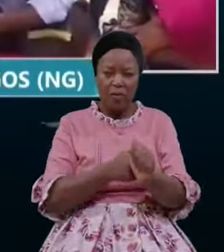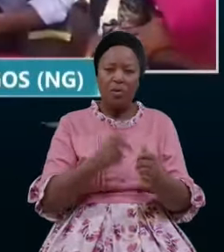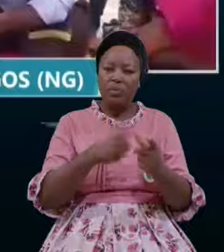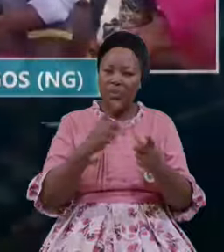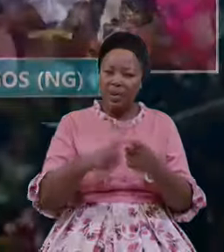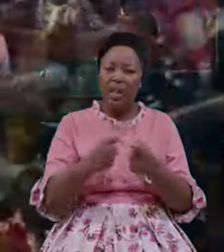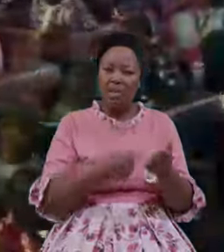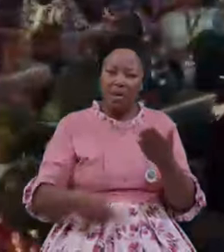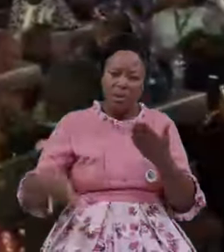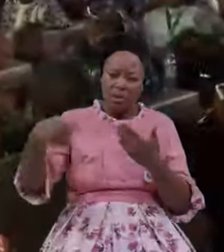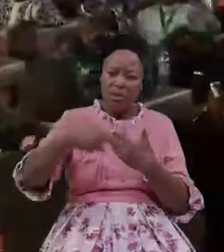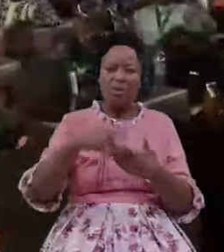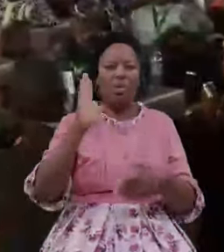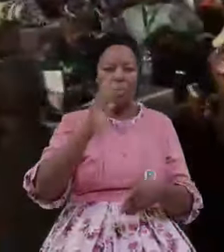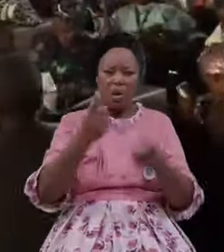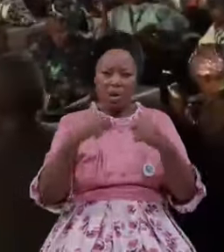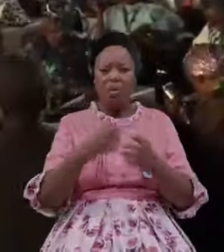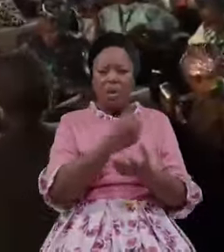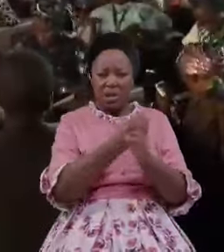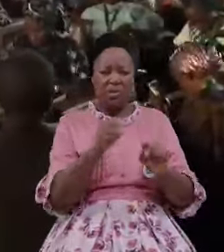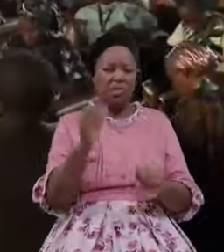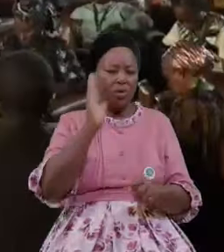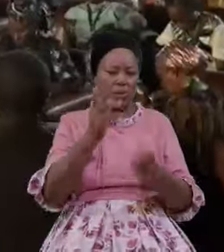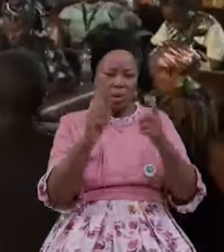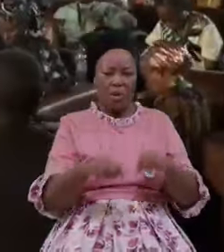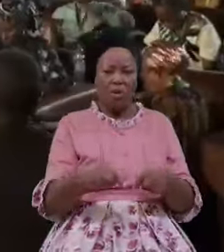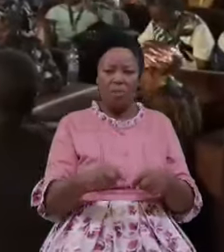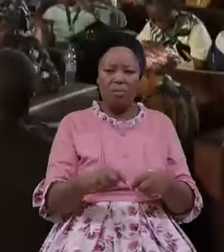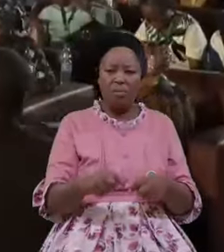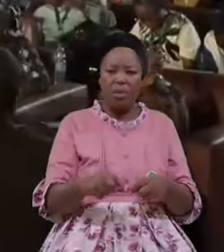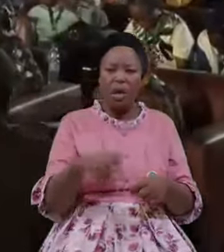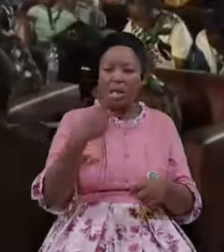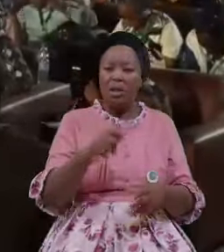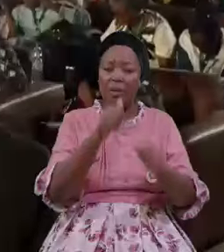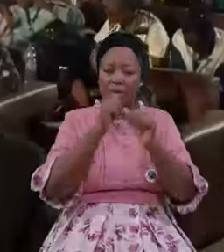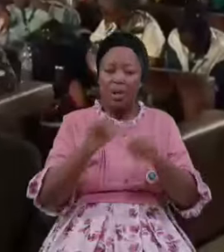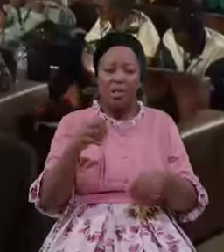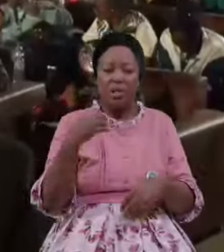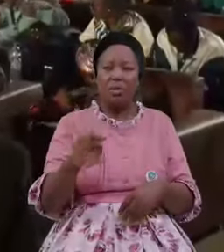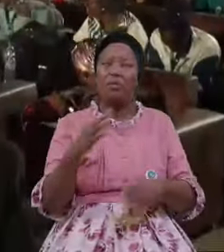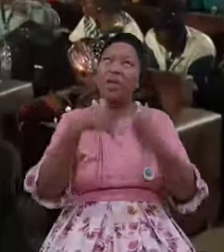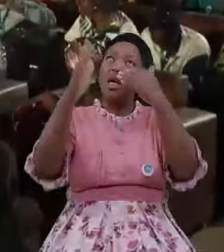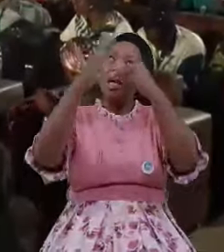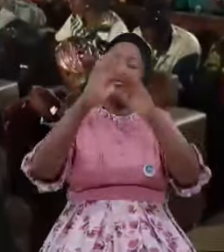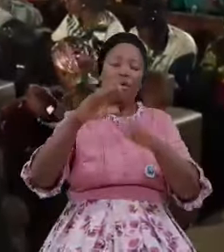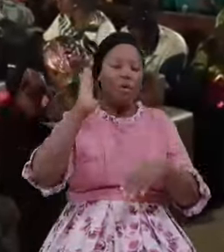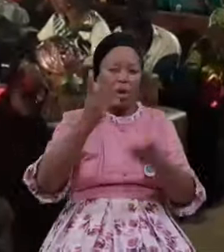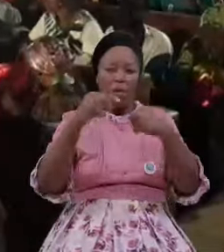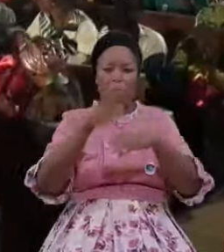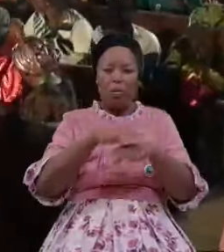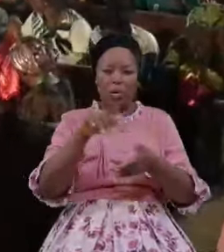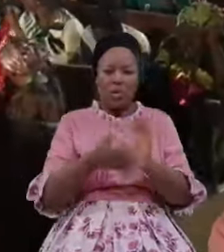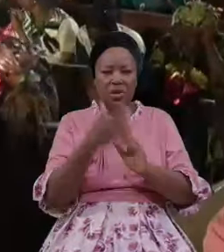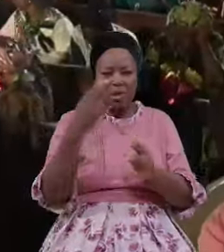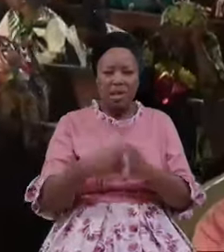come. Salvation will come. The blessings of heaven will come upon you. Anywhere you are,